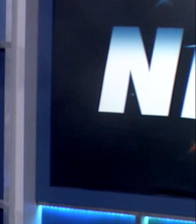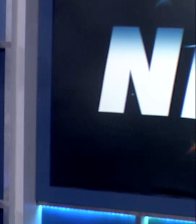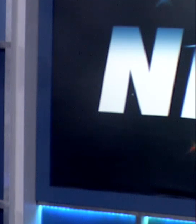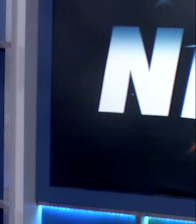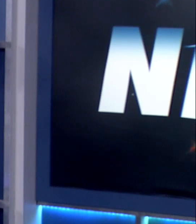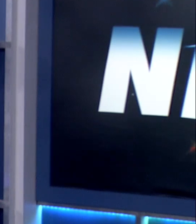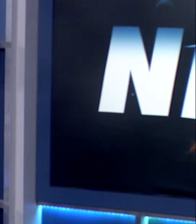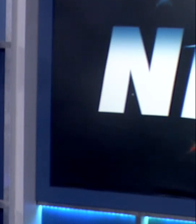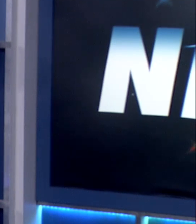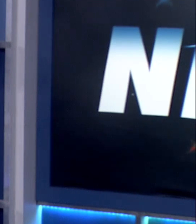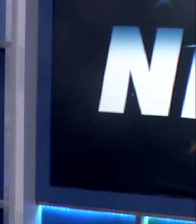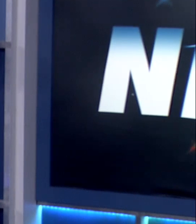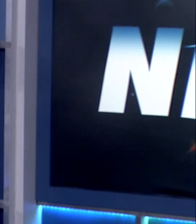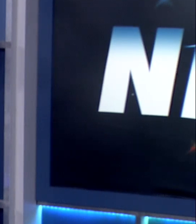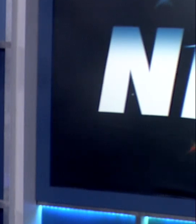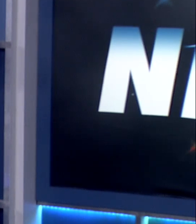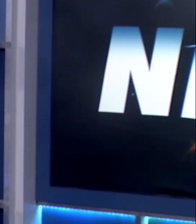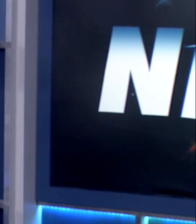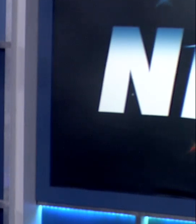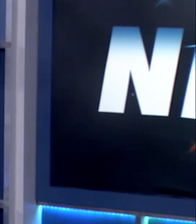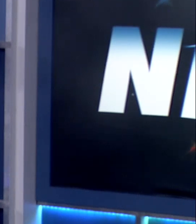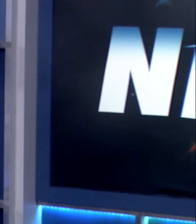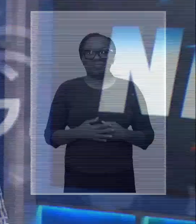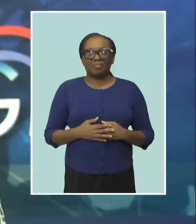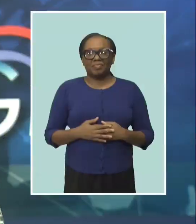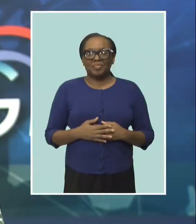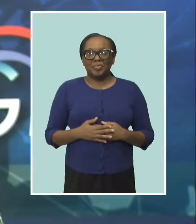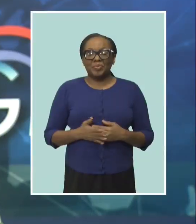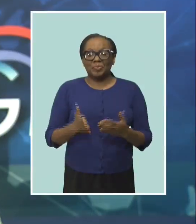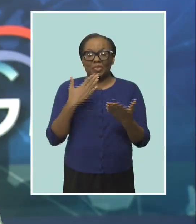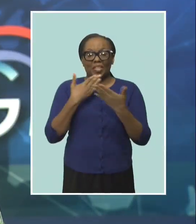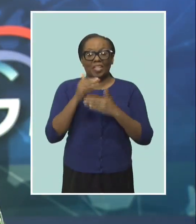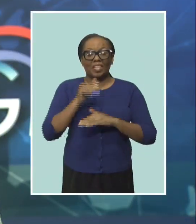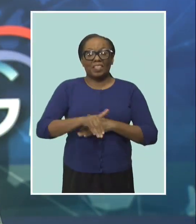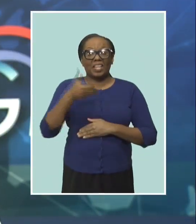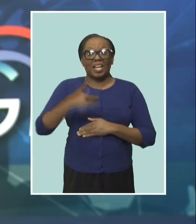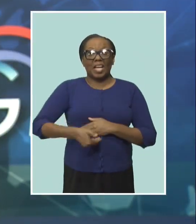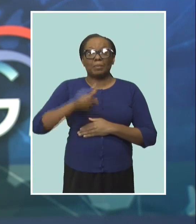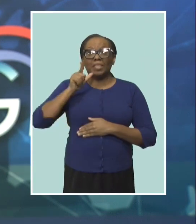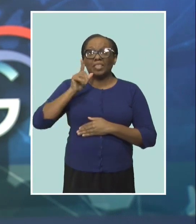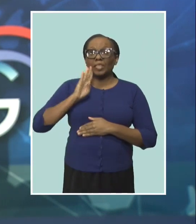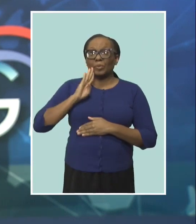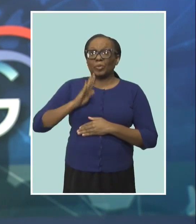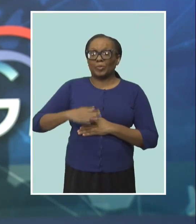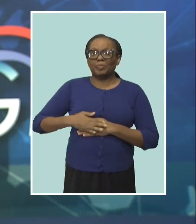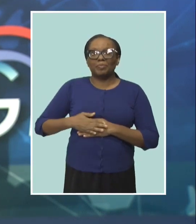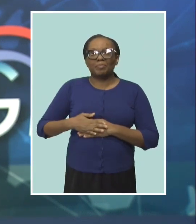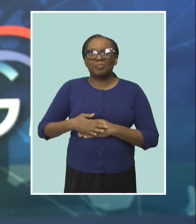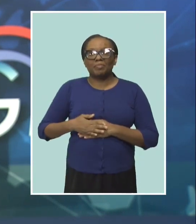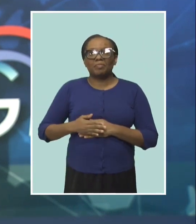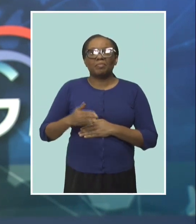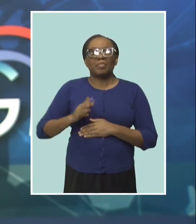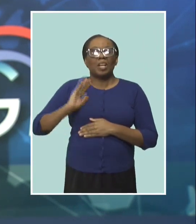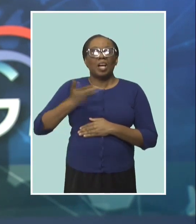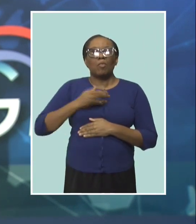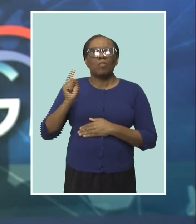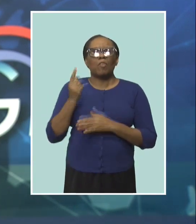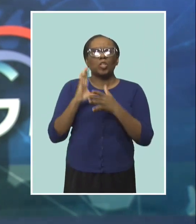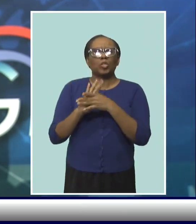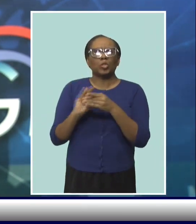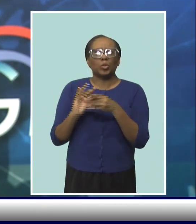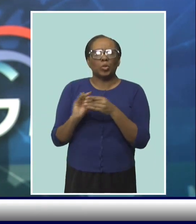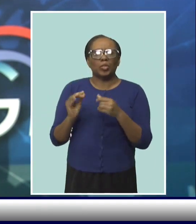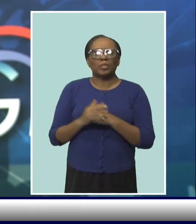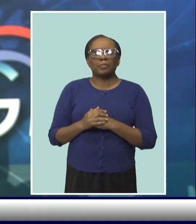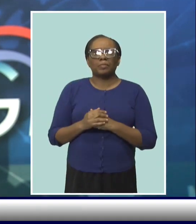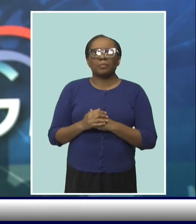Very good evening to you. I'm Lisa Broom. Thank you so much for tuning in. In our top story tonight, the Gathering celebrations are being